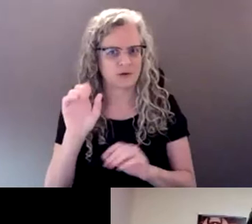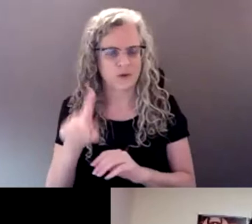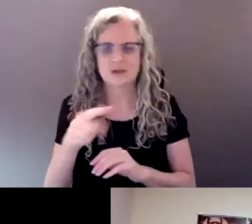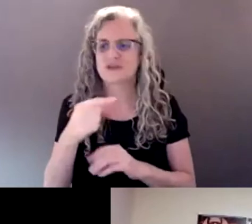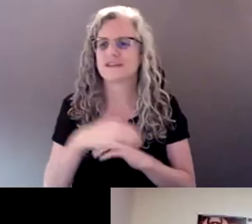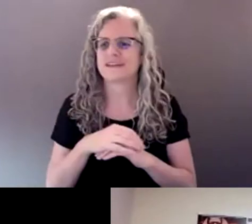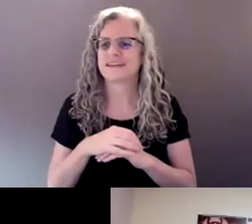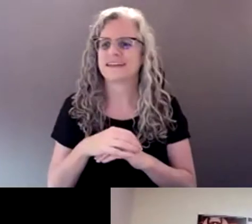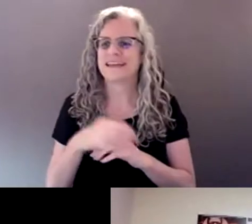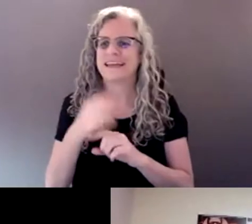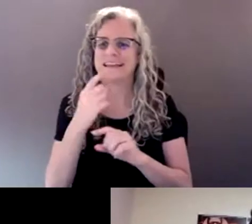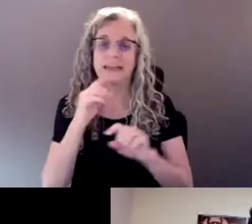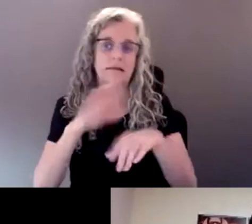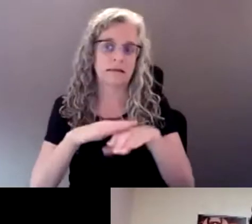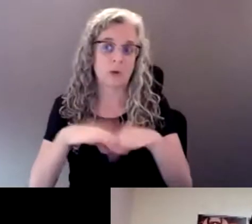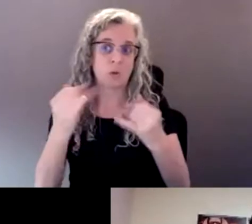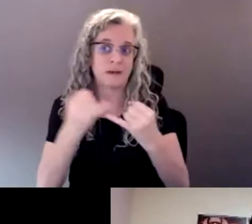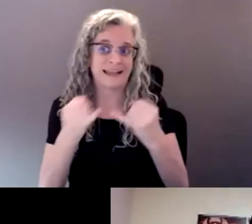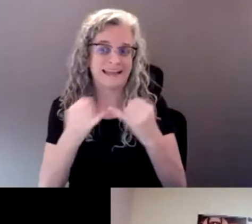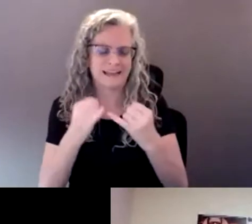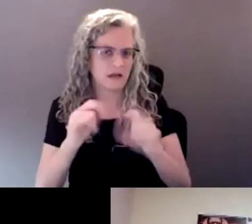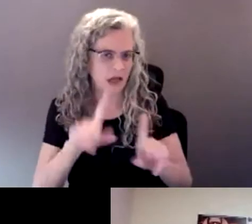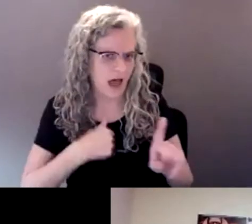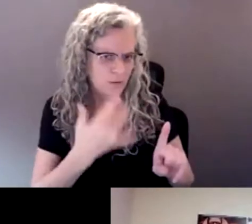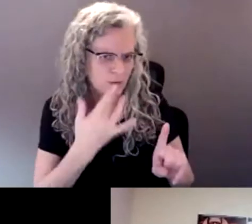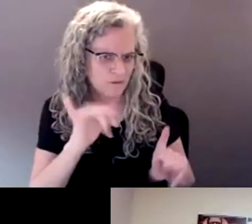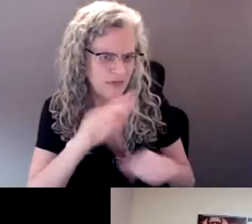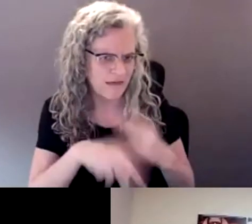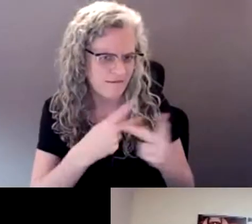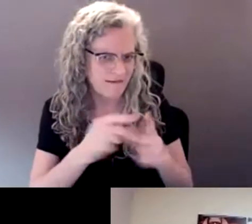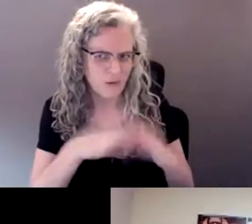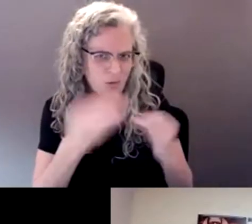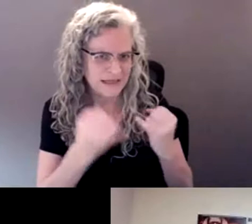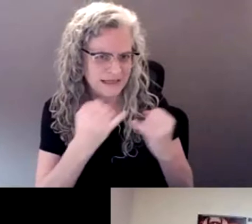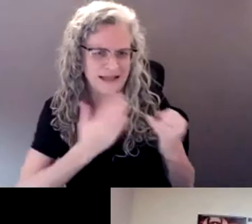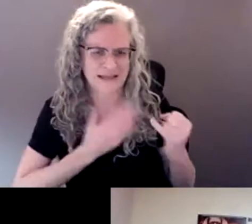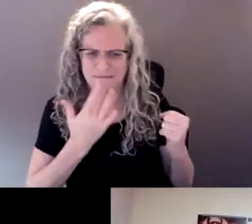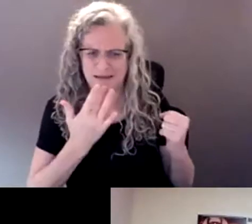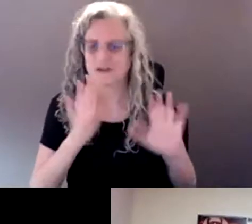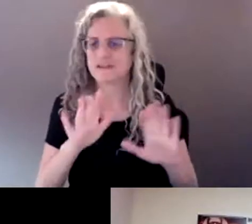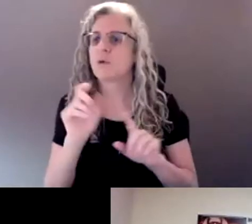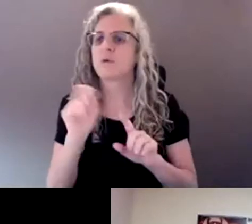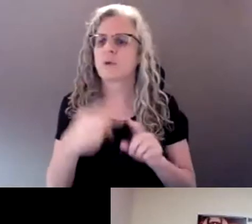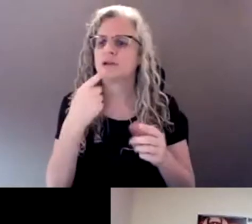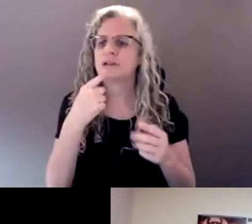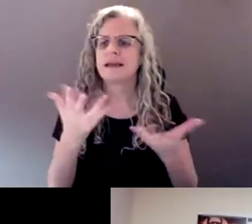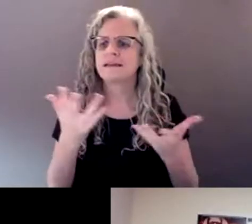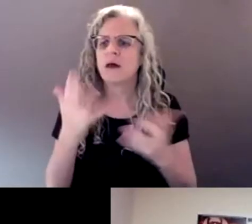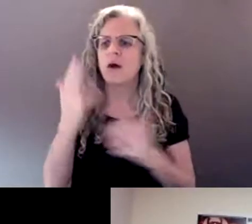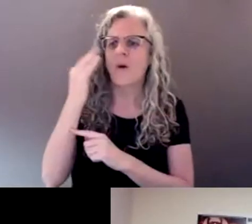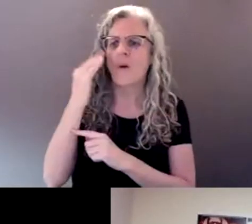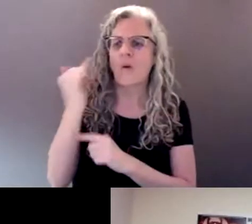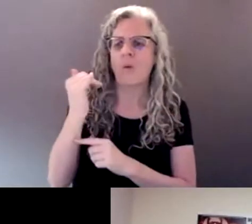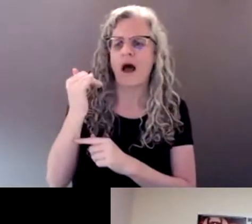And I'll just say, Aidan, that those are the best kinds of questions. In asking why the